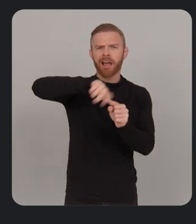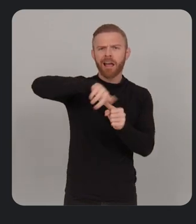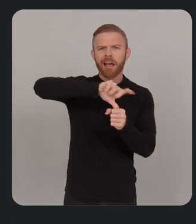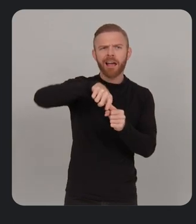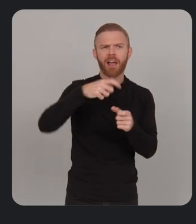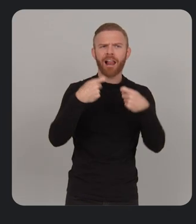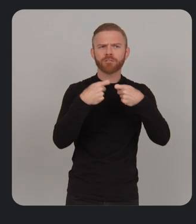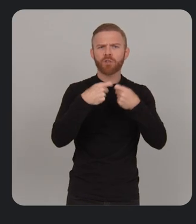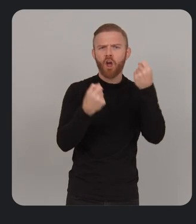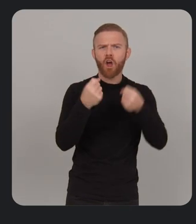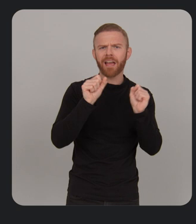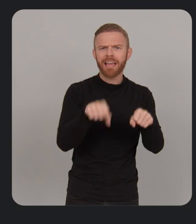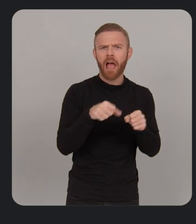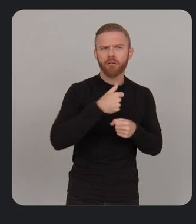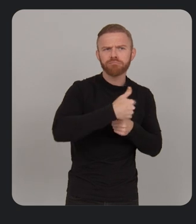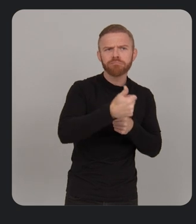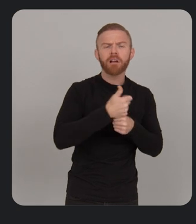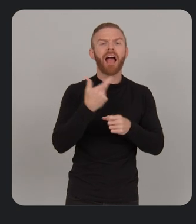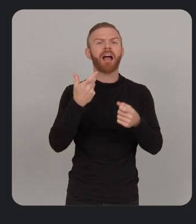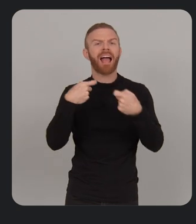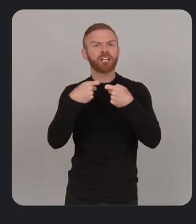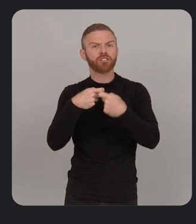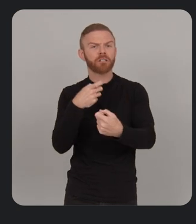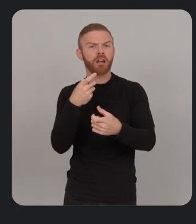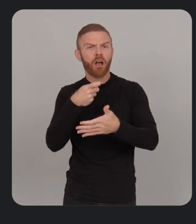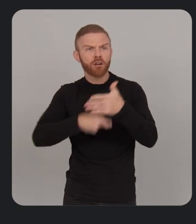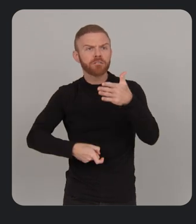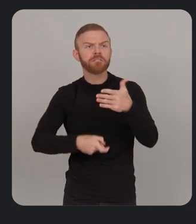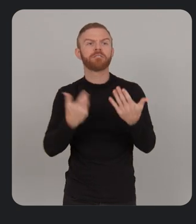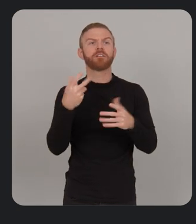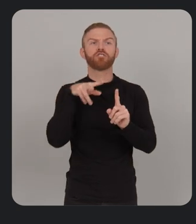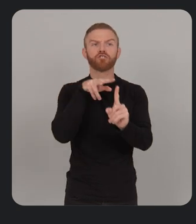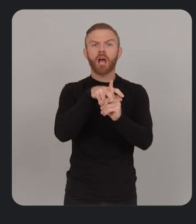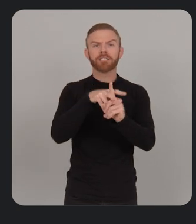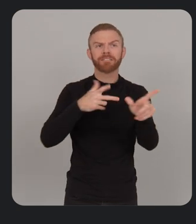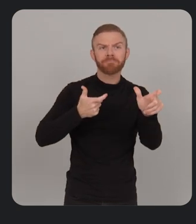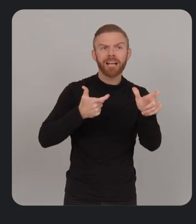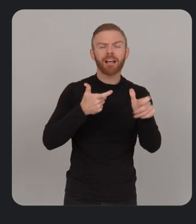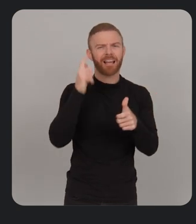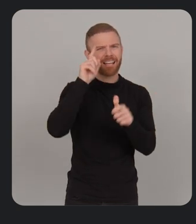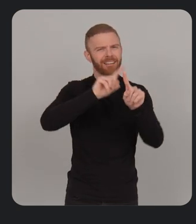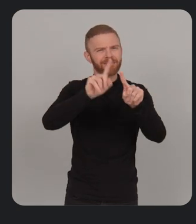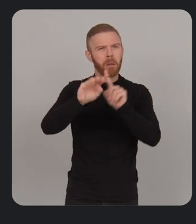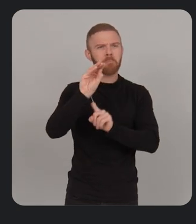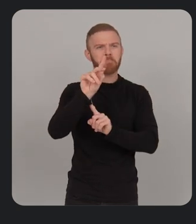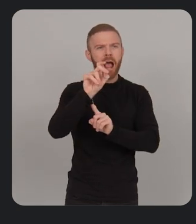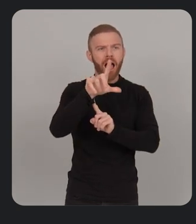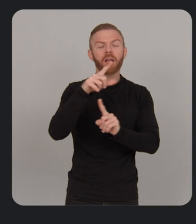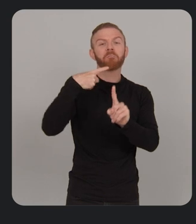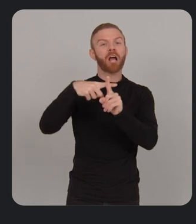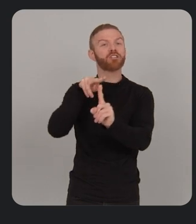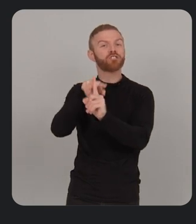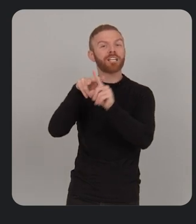energy costs and charging speeds for each model we'll even show compatible charging stations nearby